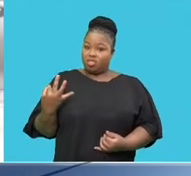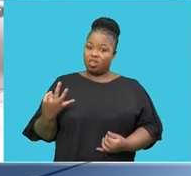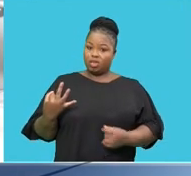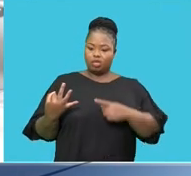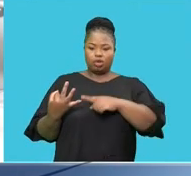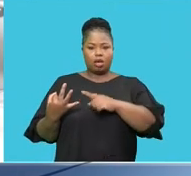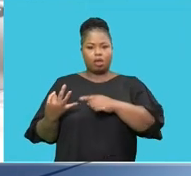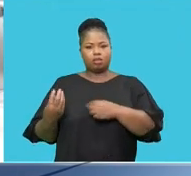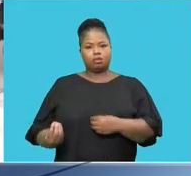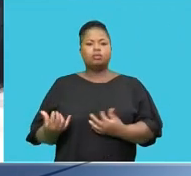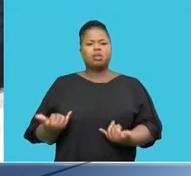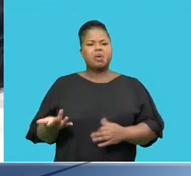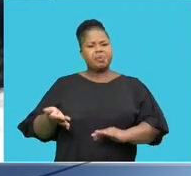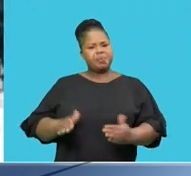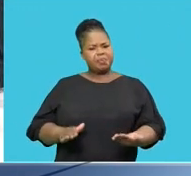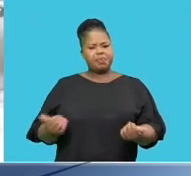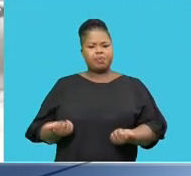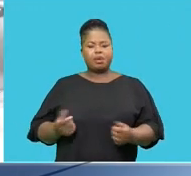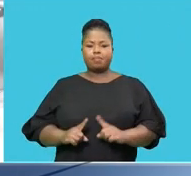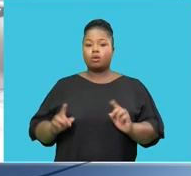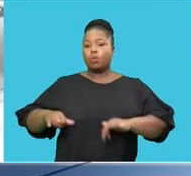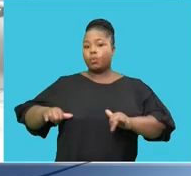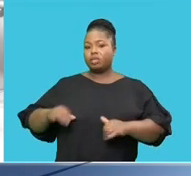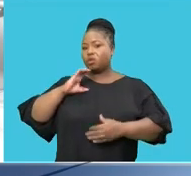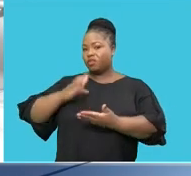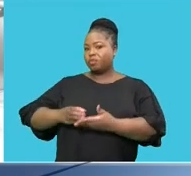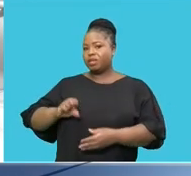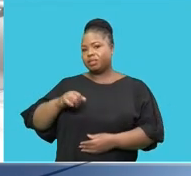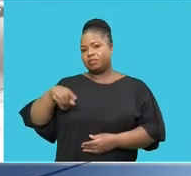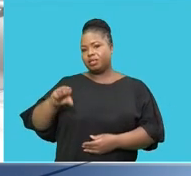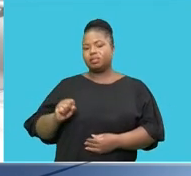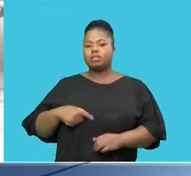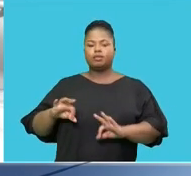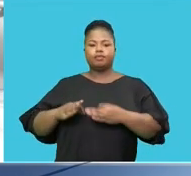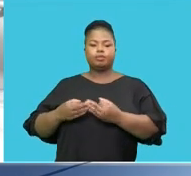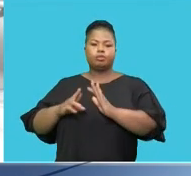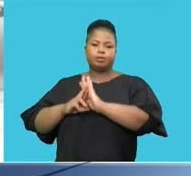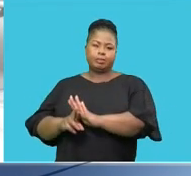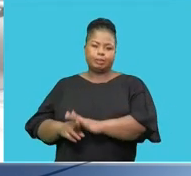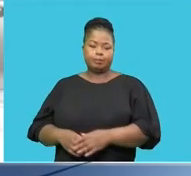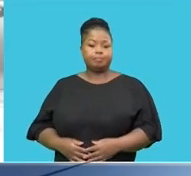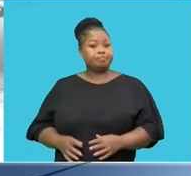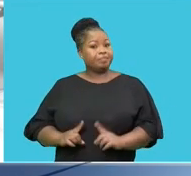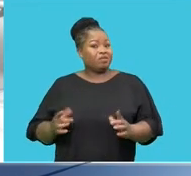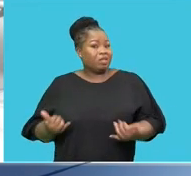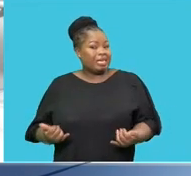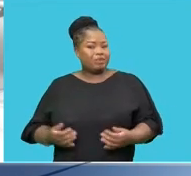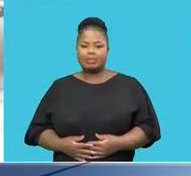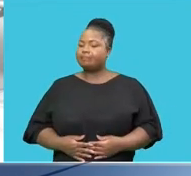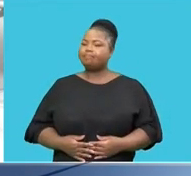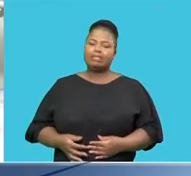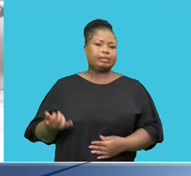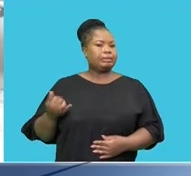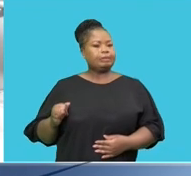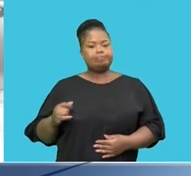but we await confirmation from the South African Police Services and the family representatives. As of yet, you know, it's still a